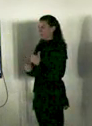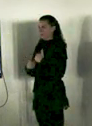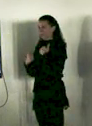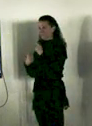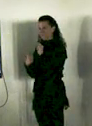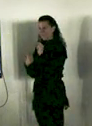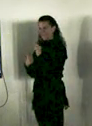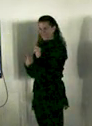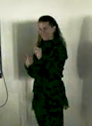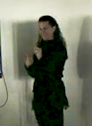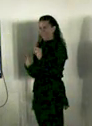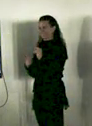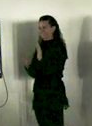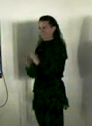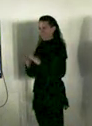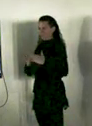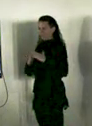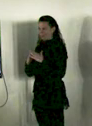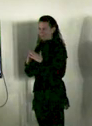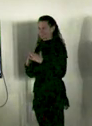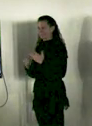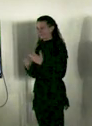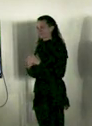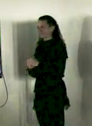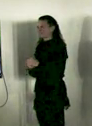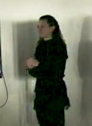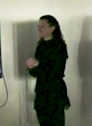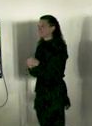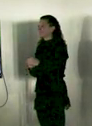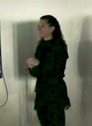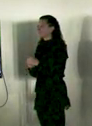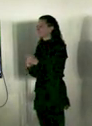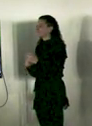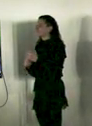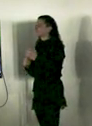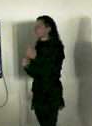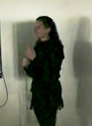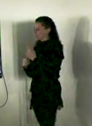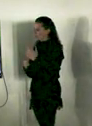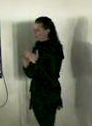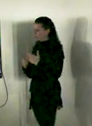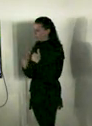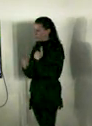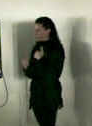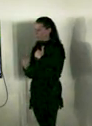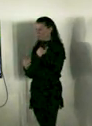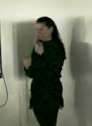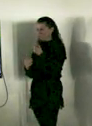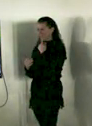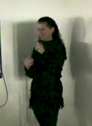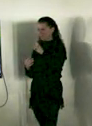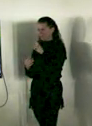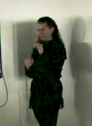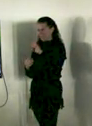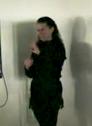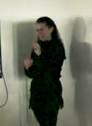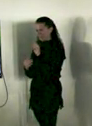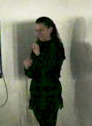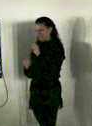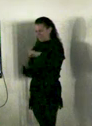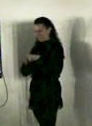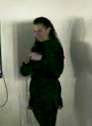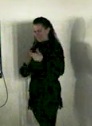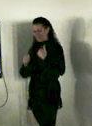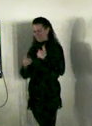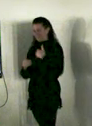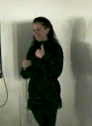of 60,000 people, there was a very difficult part of me that did not understand what race was, and more importantly, what race